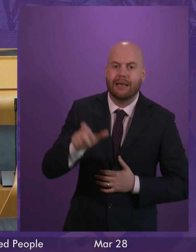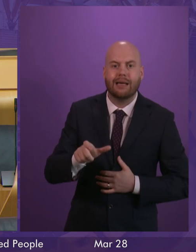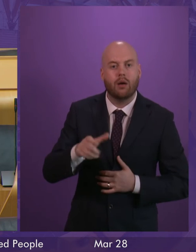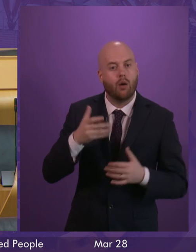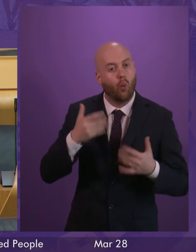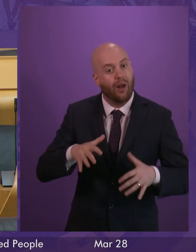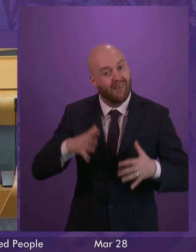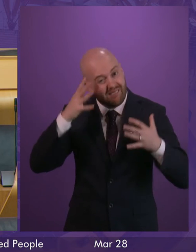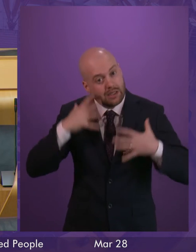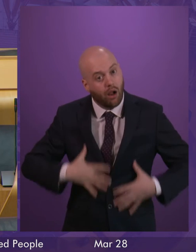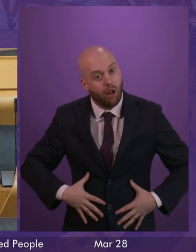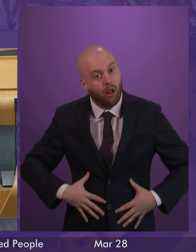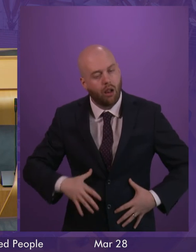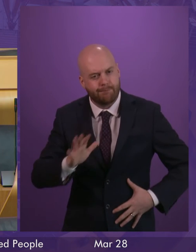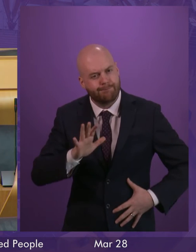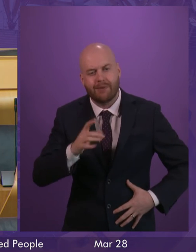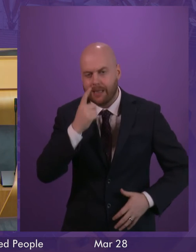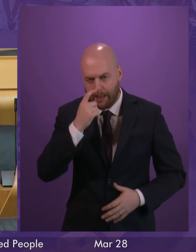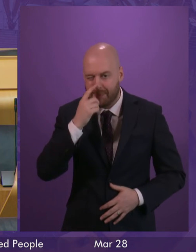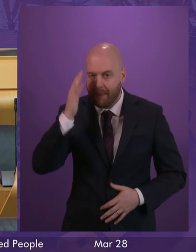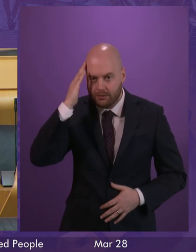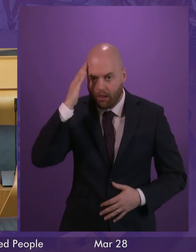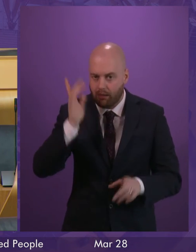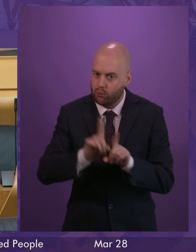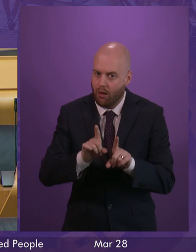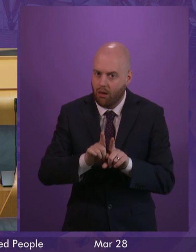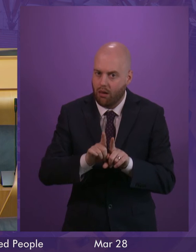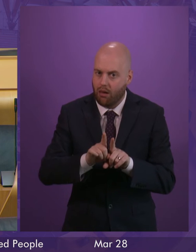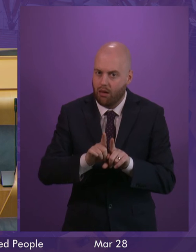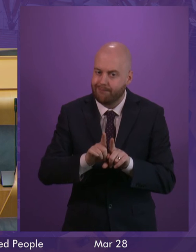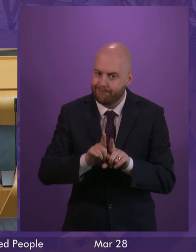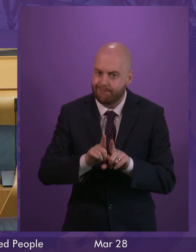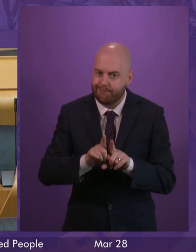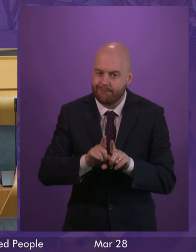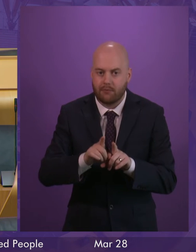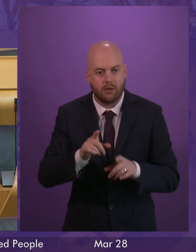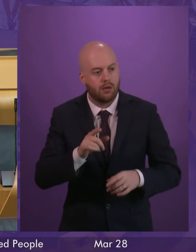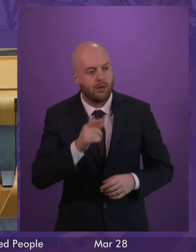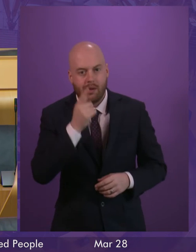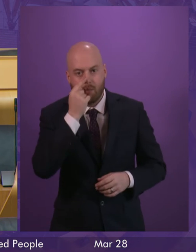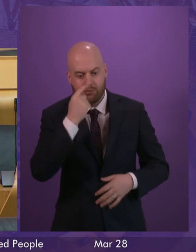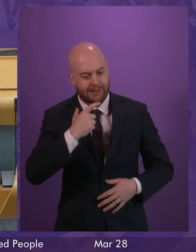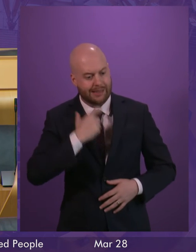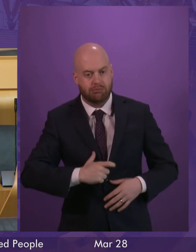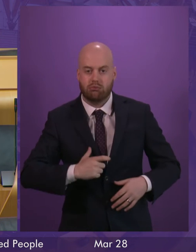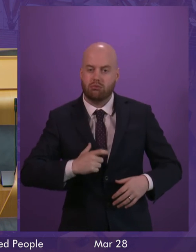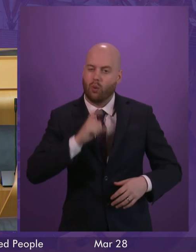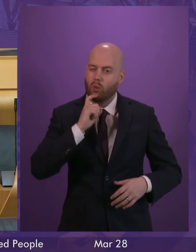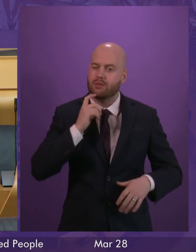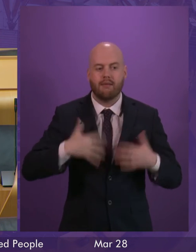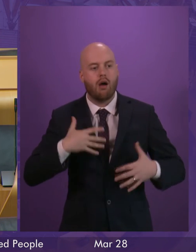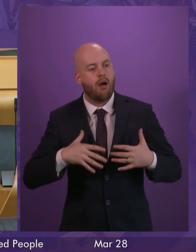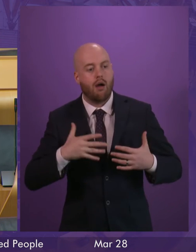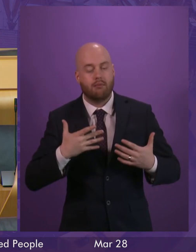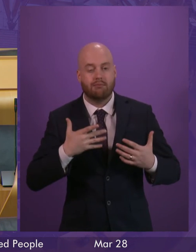but can be mental as well. In such cases, the sufferer might not understand their situation and may not be able to